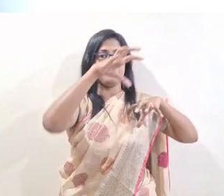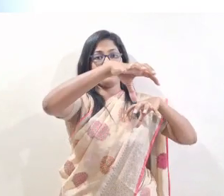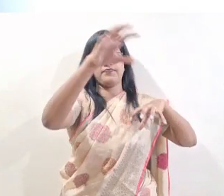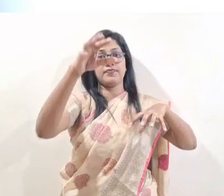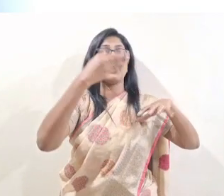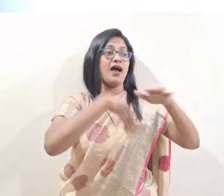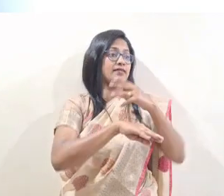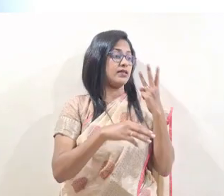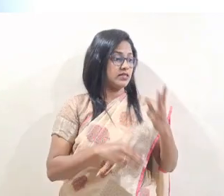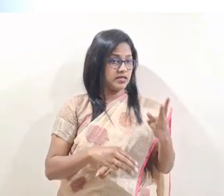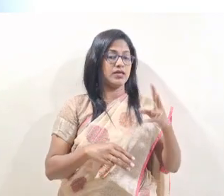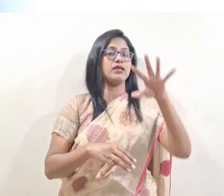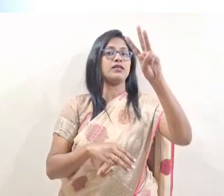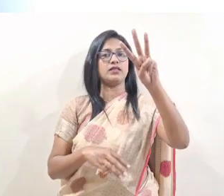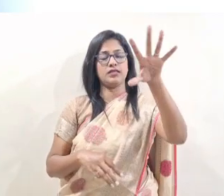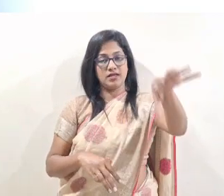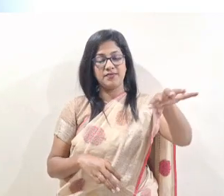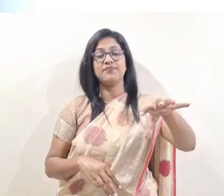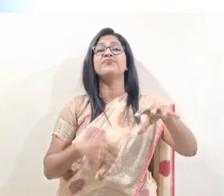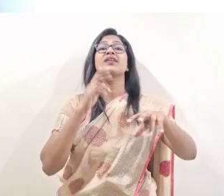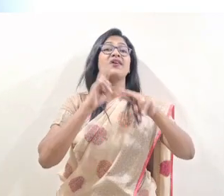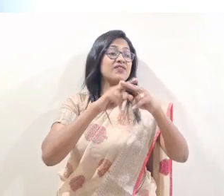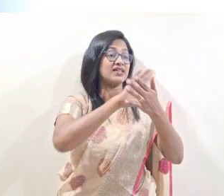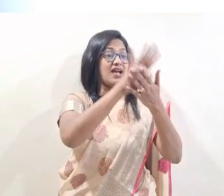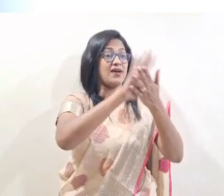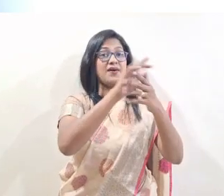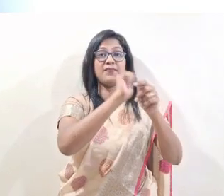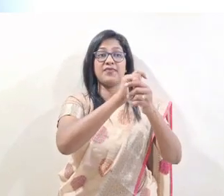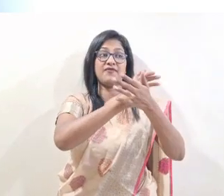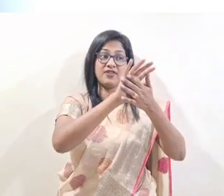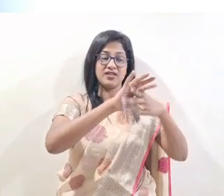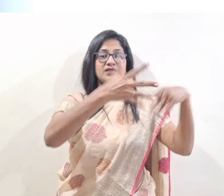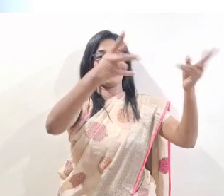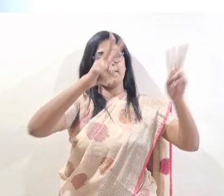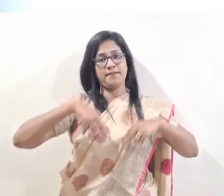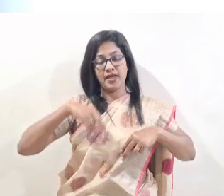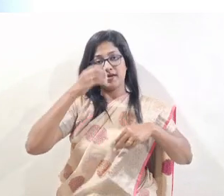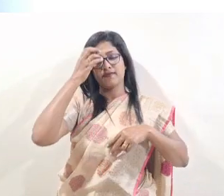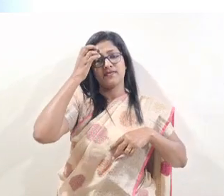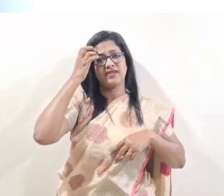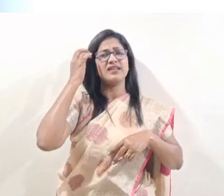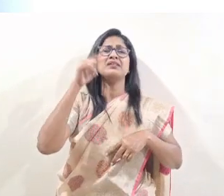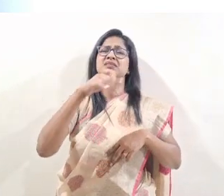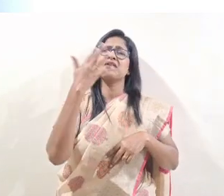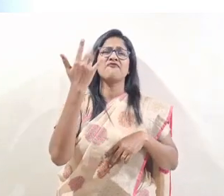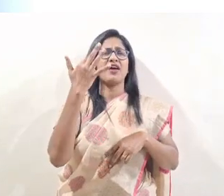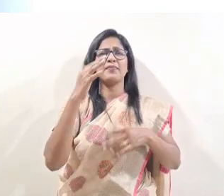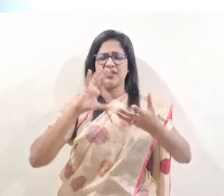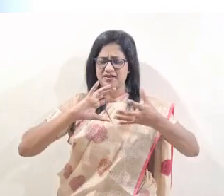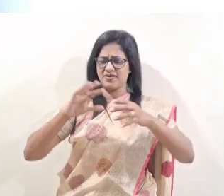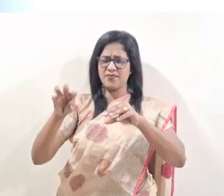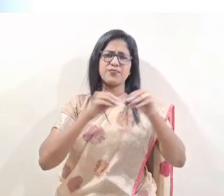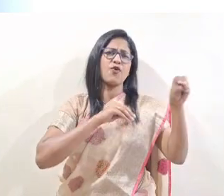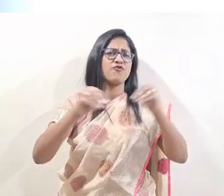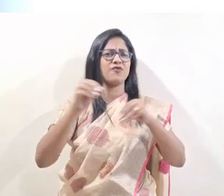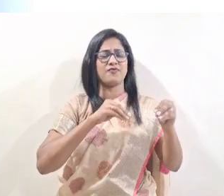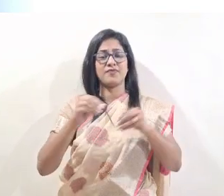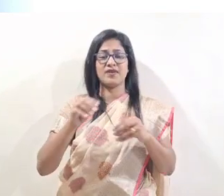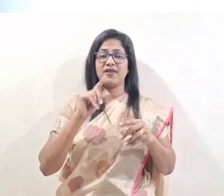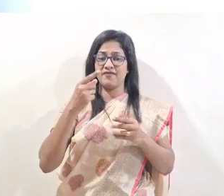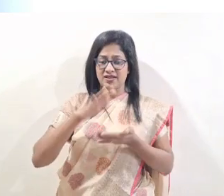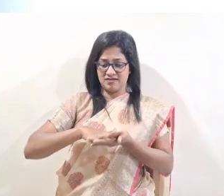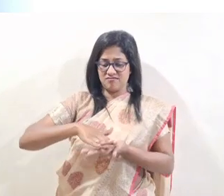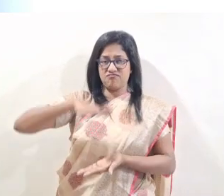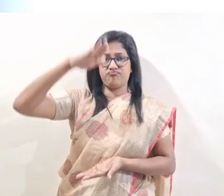the train reaches back to the depot, all the 3 coaches are fitted with this. It takes hardly 5 minutes. It's a portable machine. Fill it up